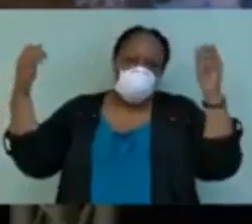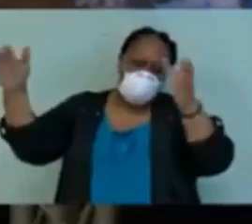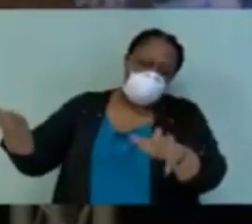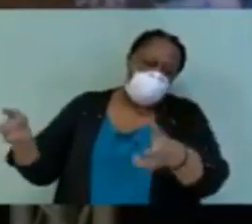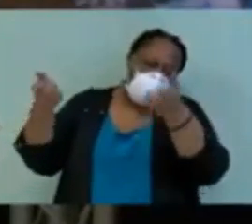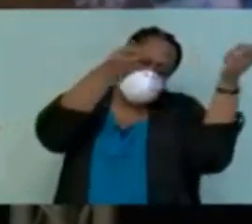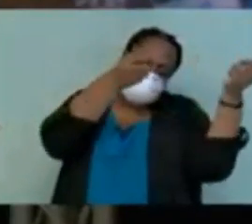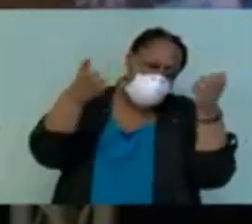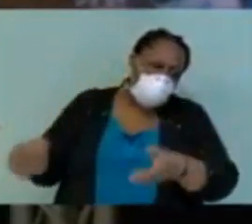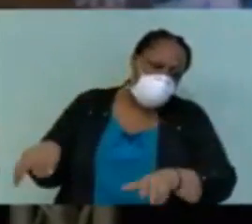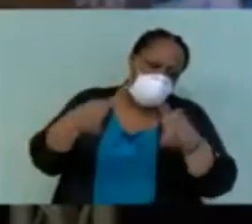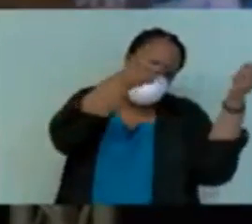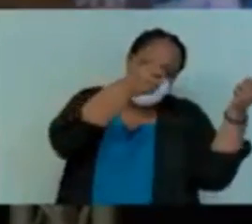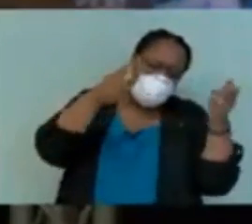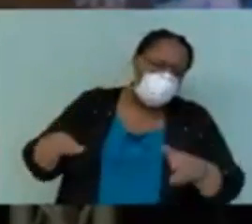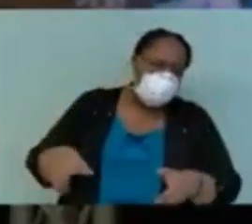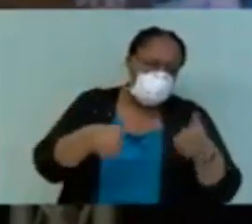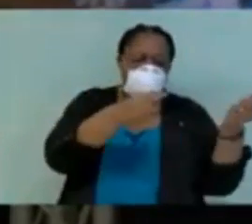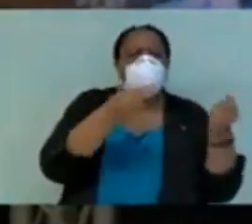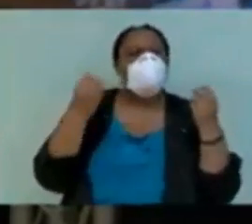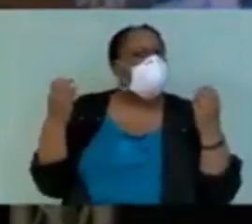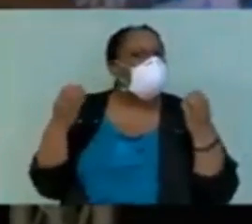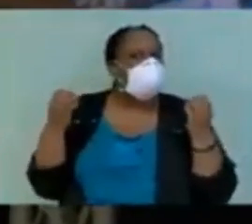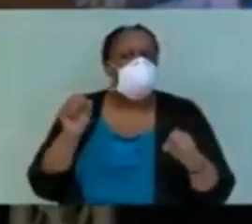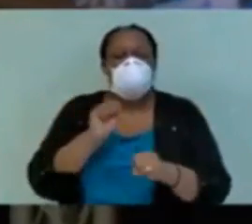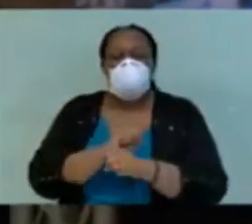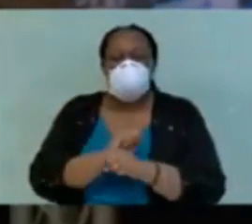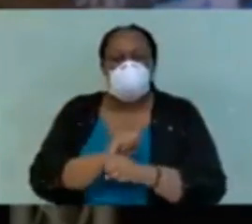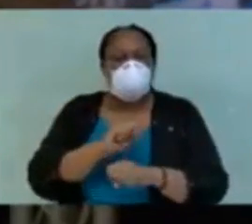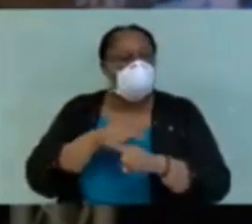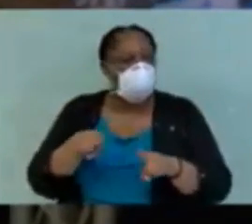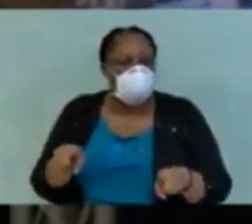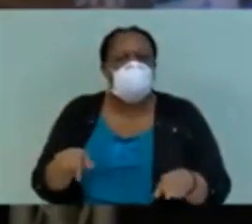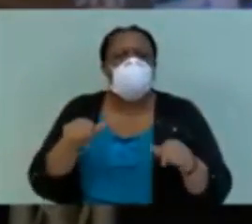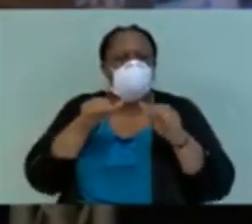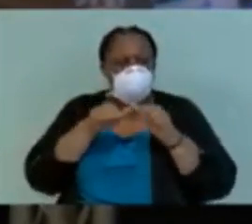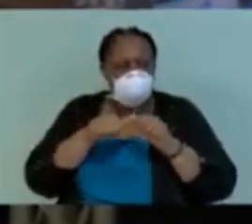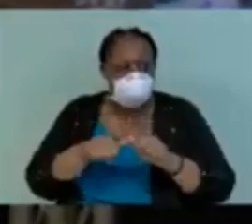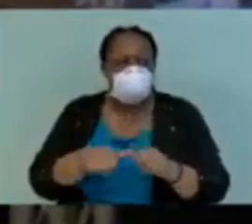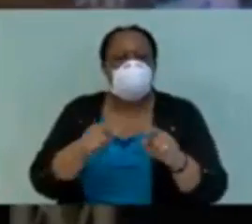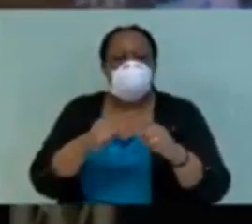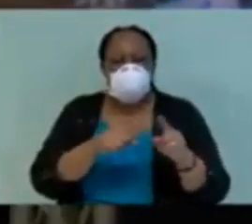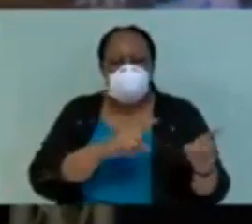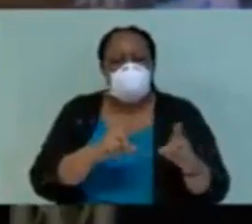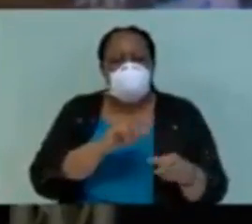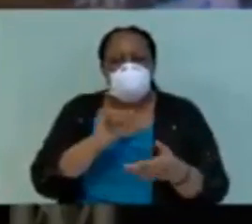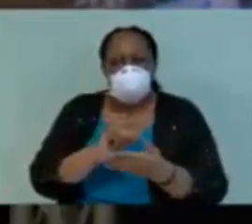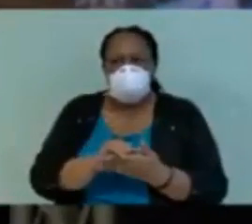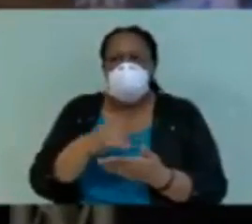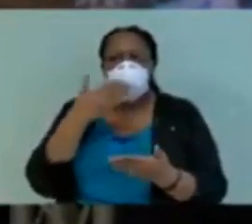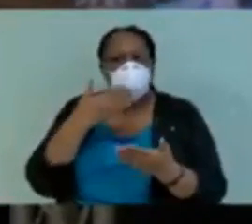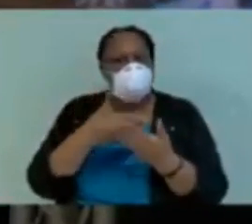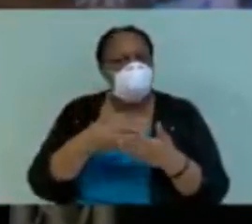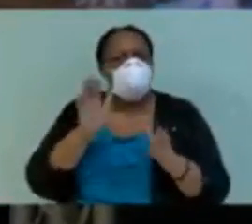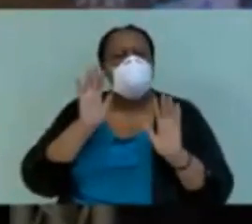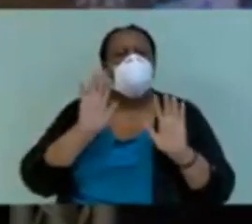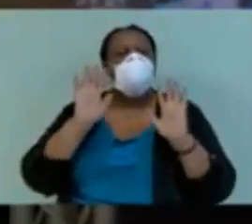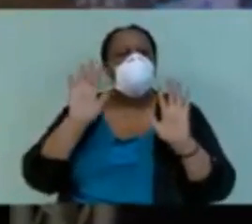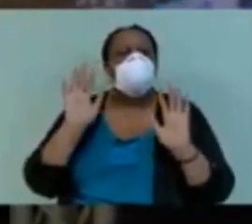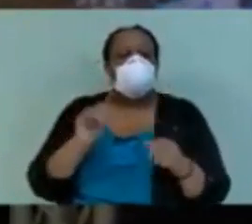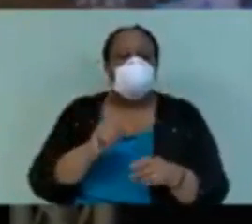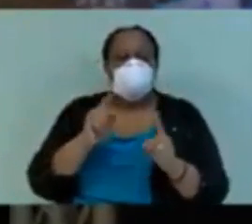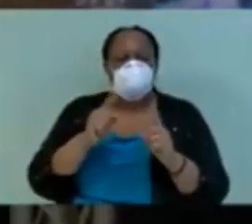Eat Food too have health issues, family matters, just like the rest of us,